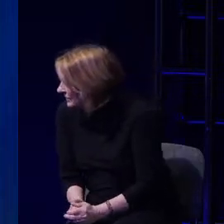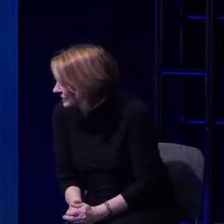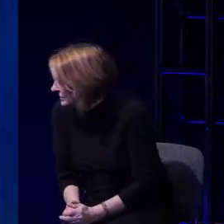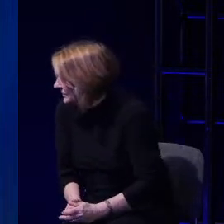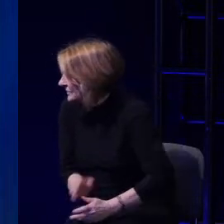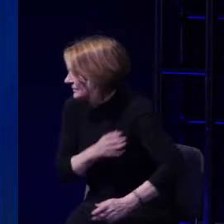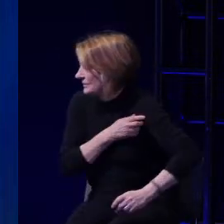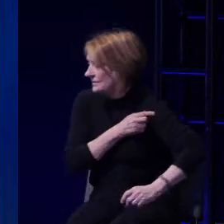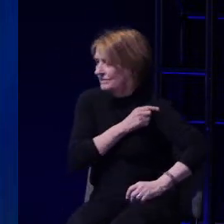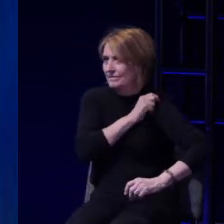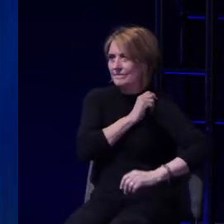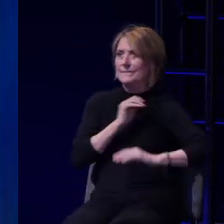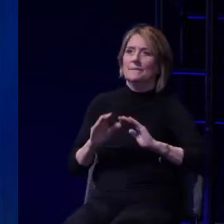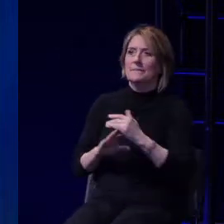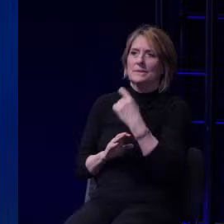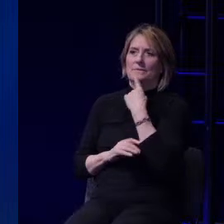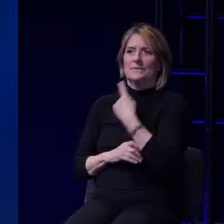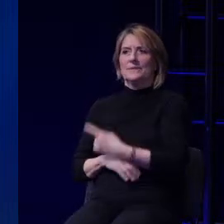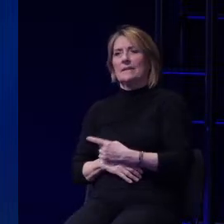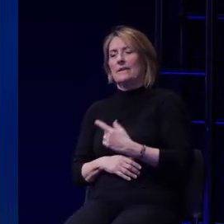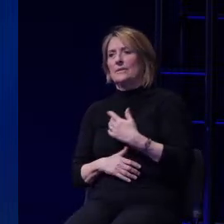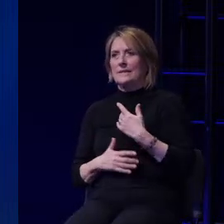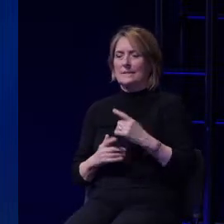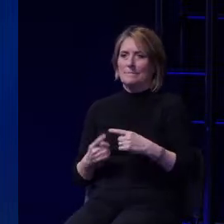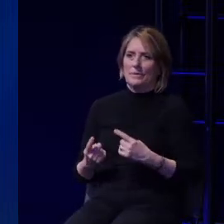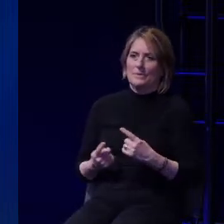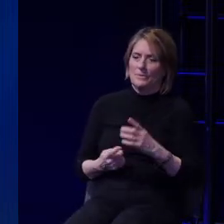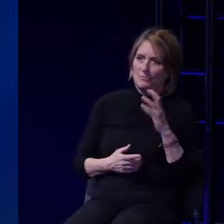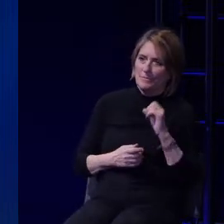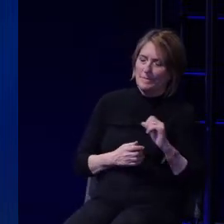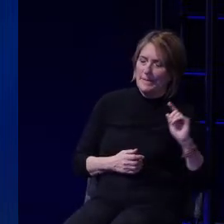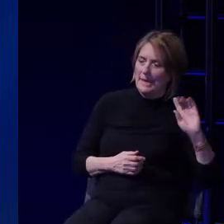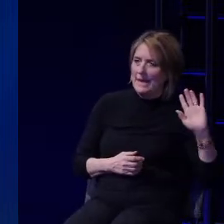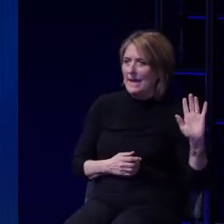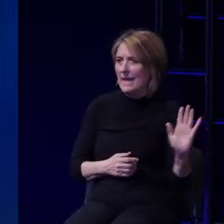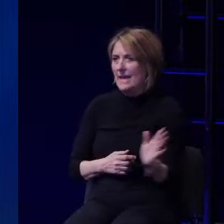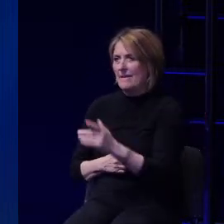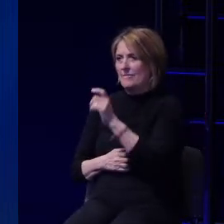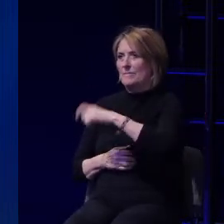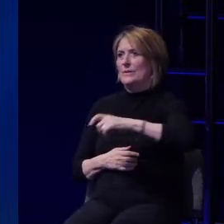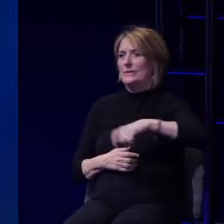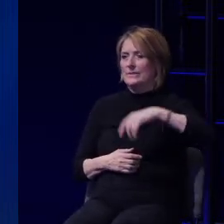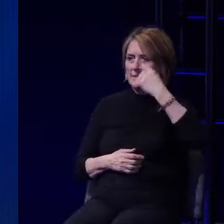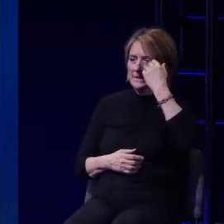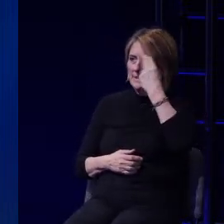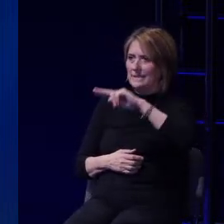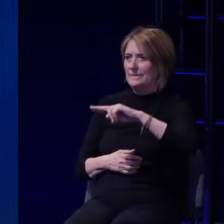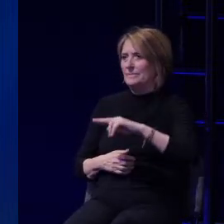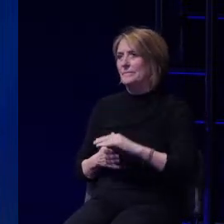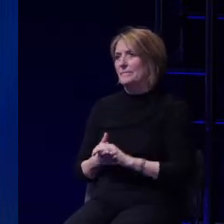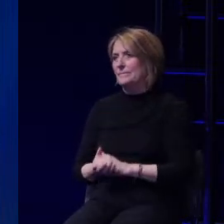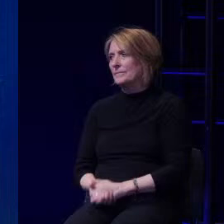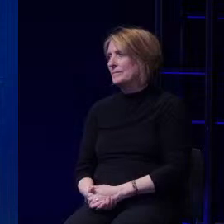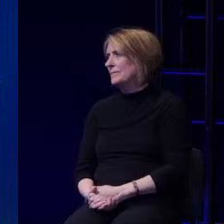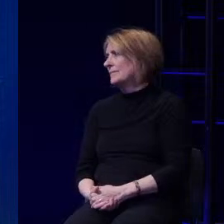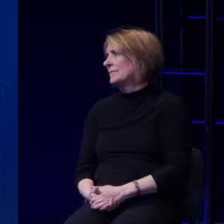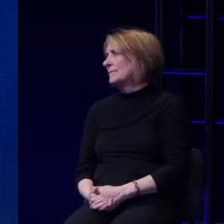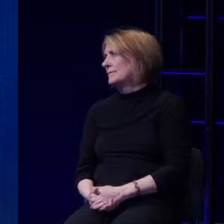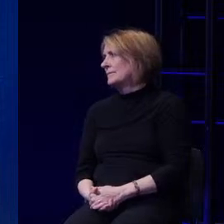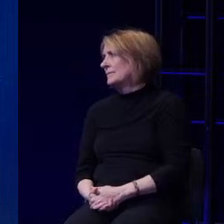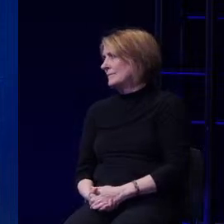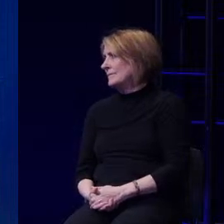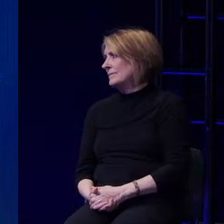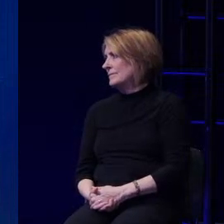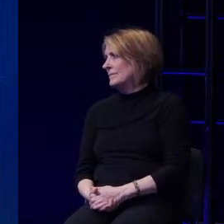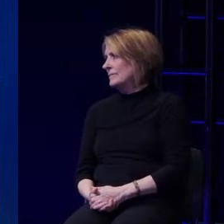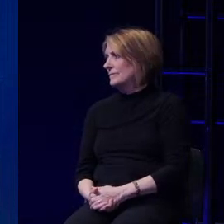so many years, not remembering everyone's name on the set. Oh yeah, it's just that's a difficult one. Yeah, but it is. I mean, it's